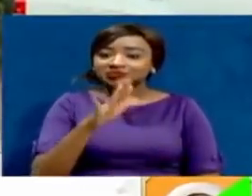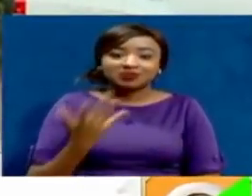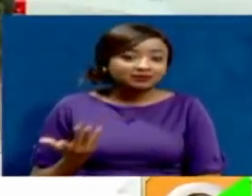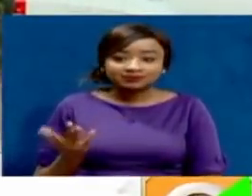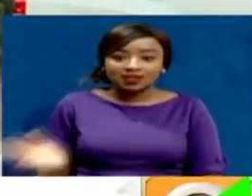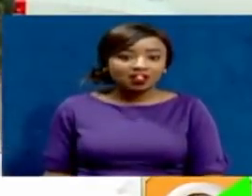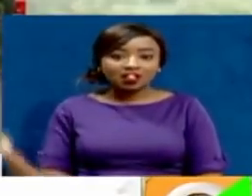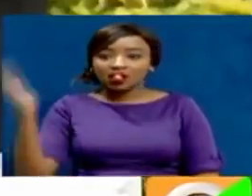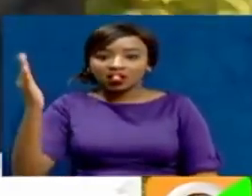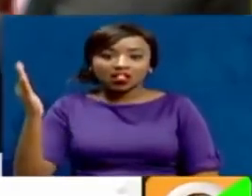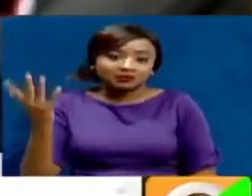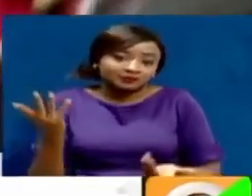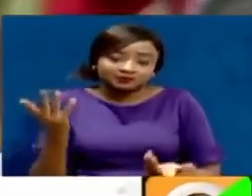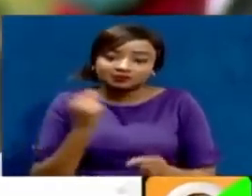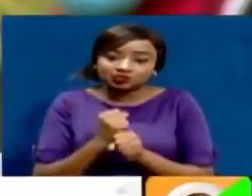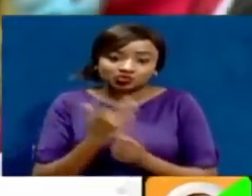the officers deployed.